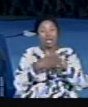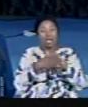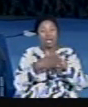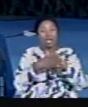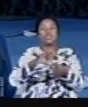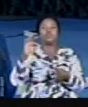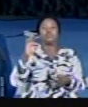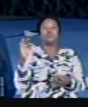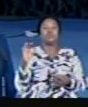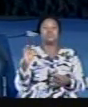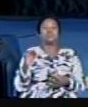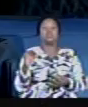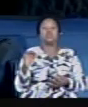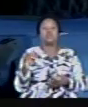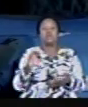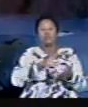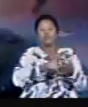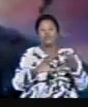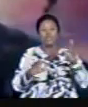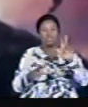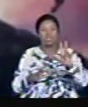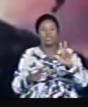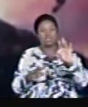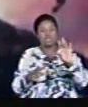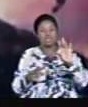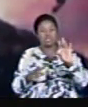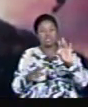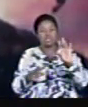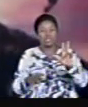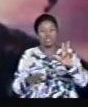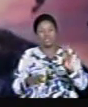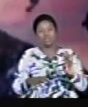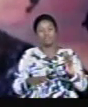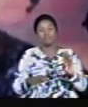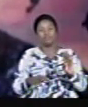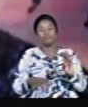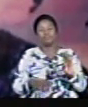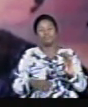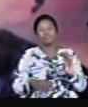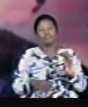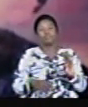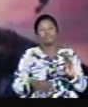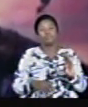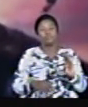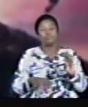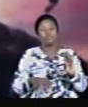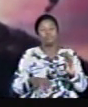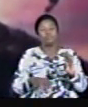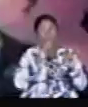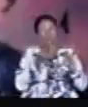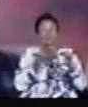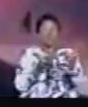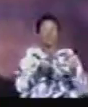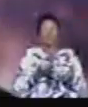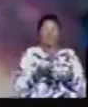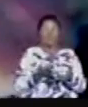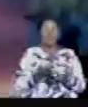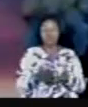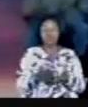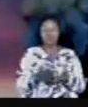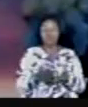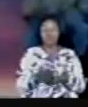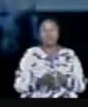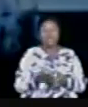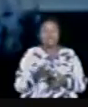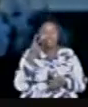Verse 37. In verse 37, it tells us there, nay,